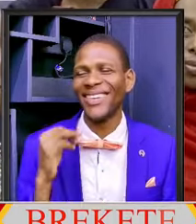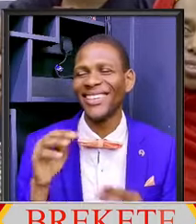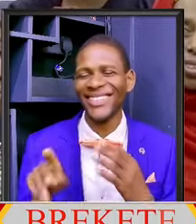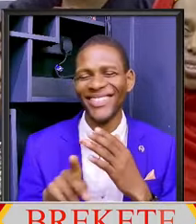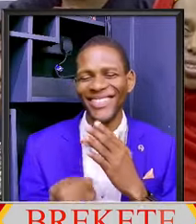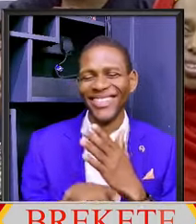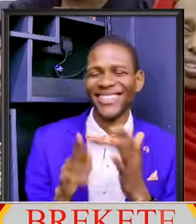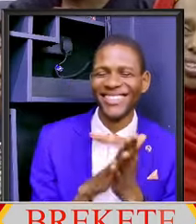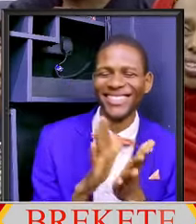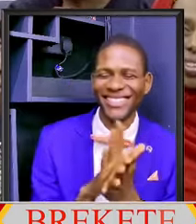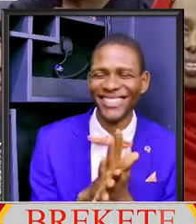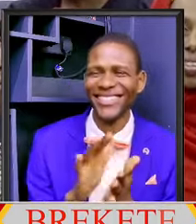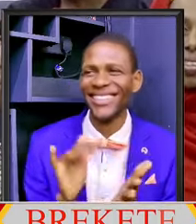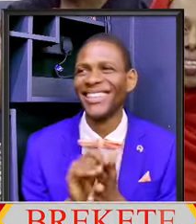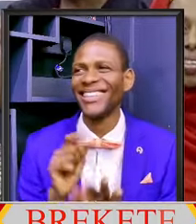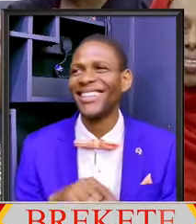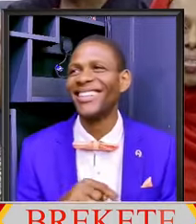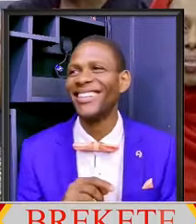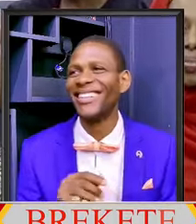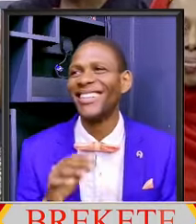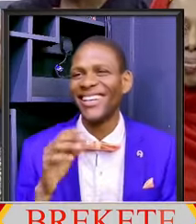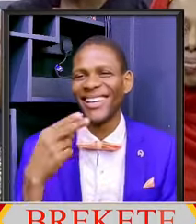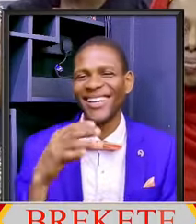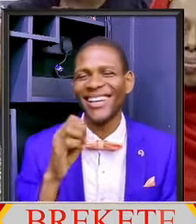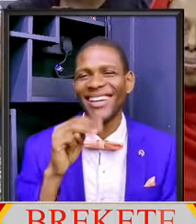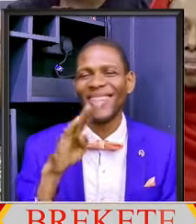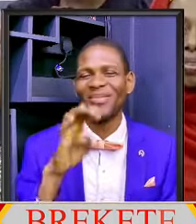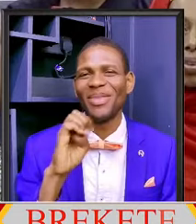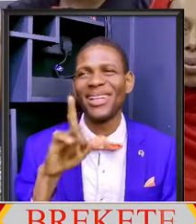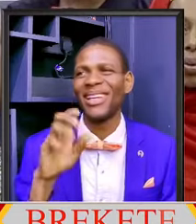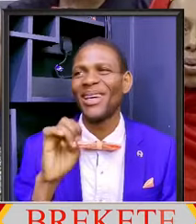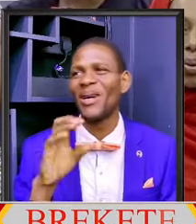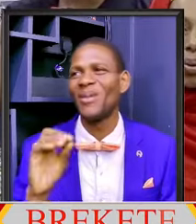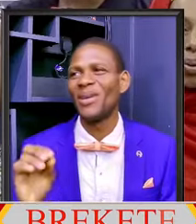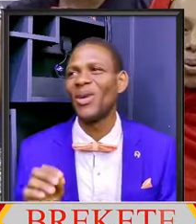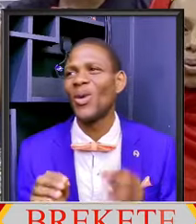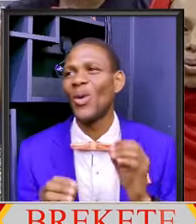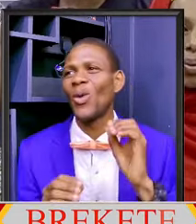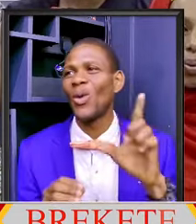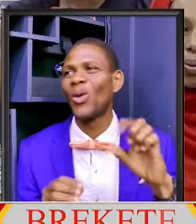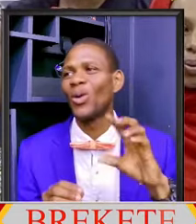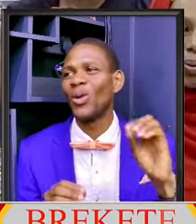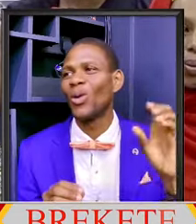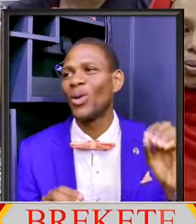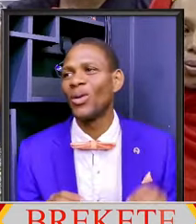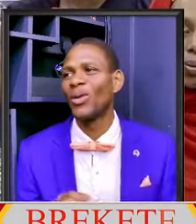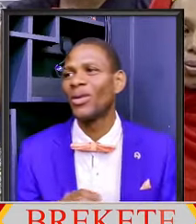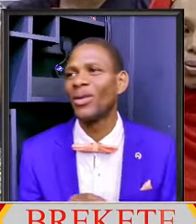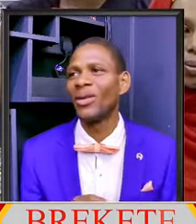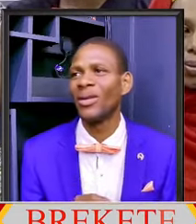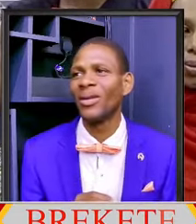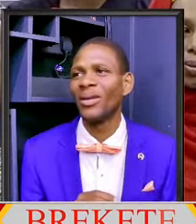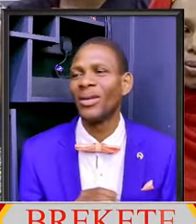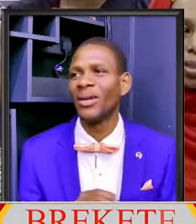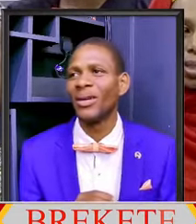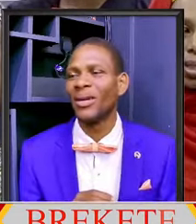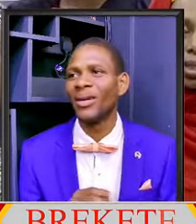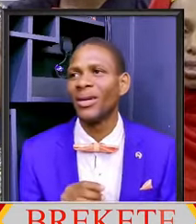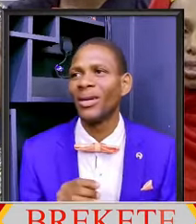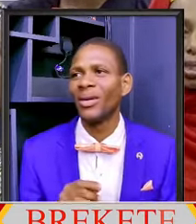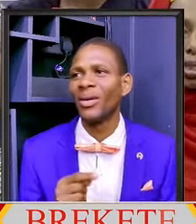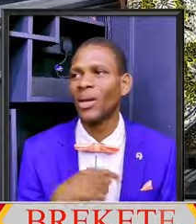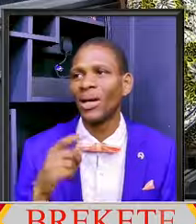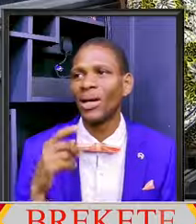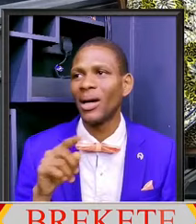data. So una hembe lembe. Oh lo lo lo. So when we